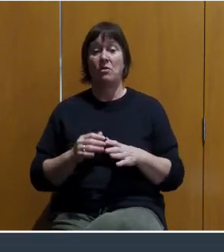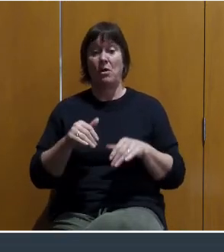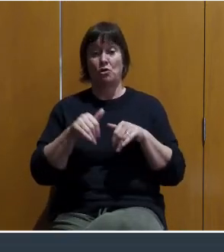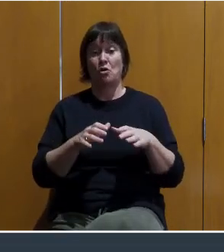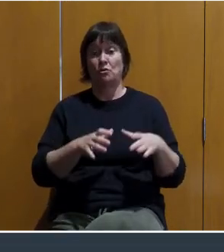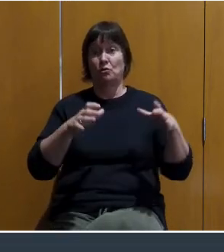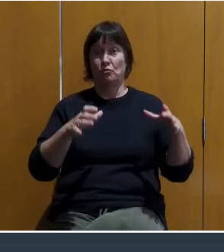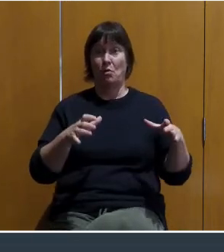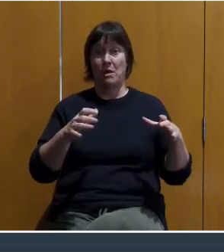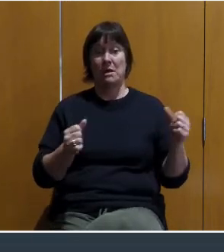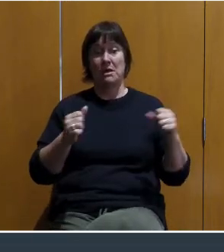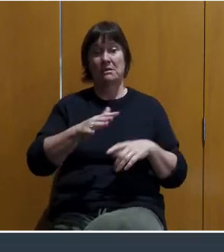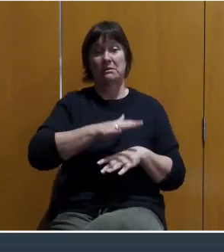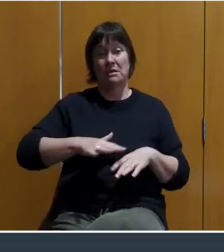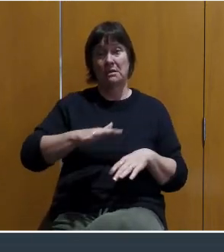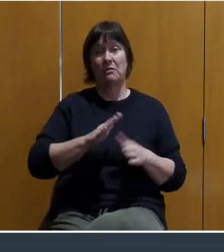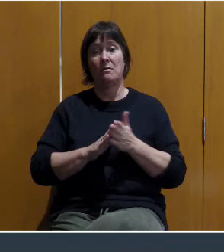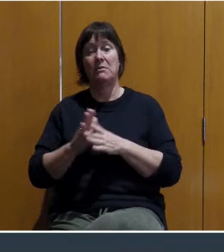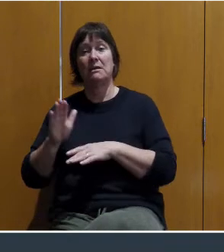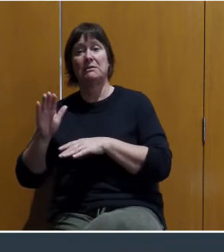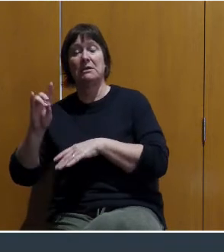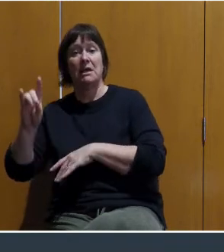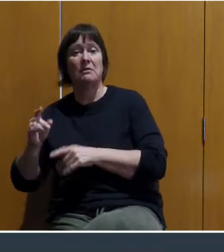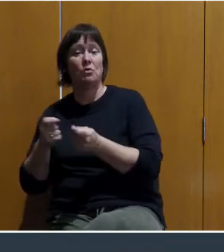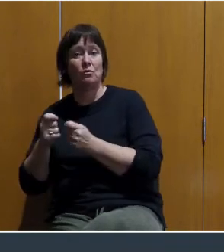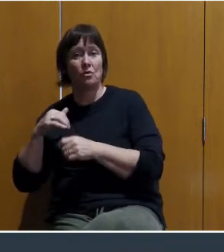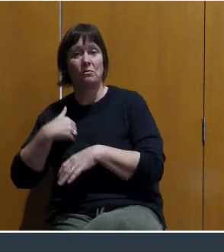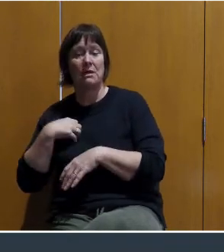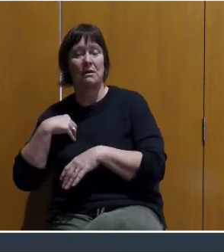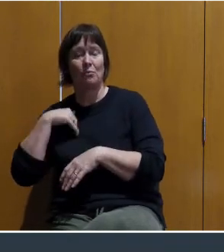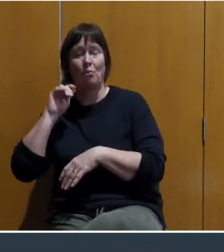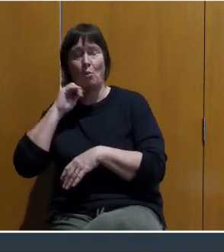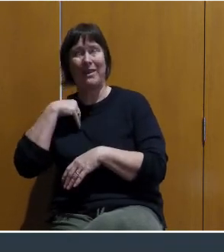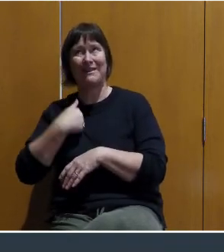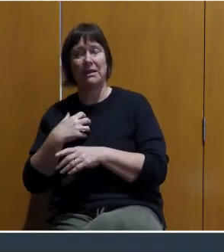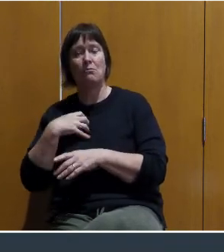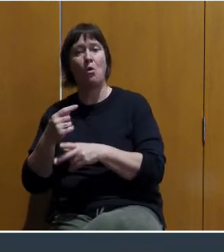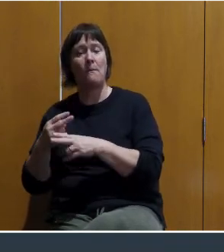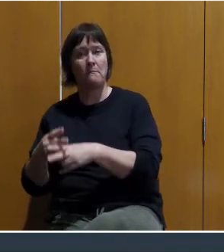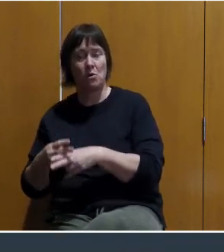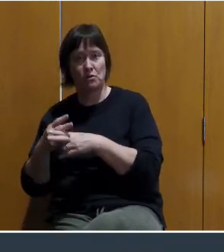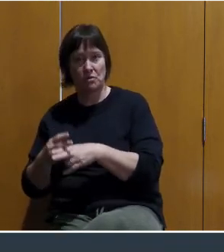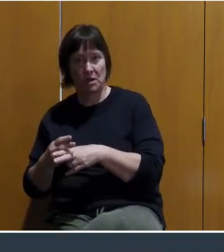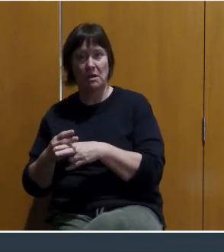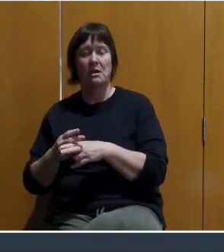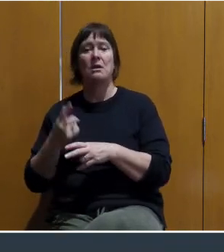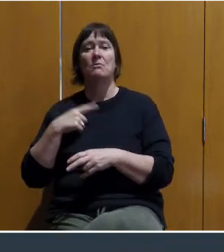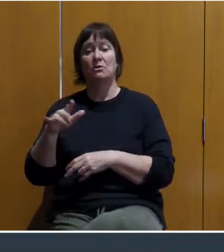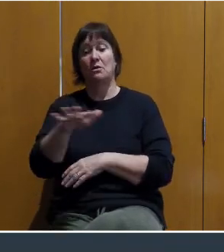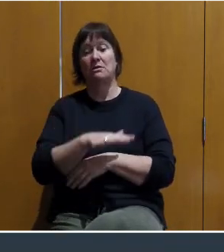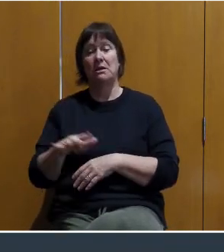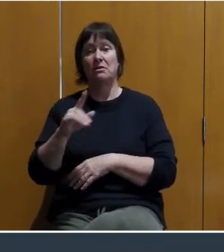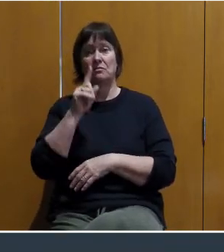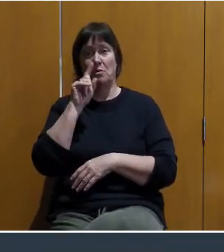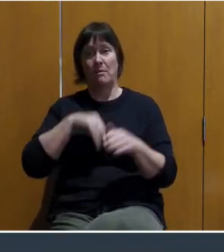in exercise areas, animal control will need to do more monitoring, as these areas will become overcrowded and